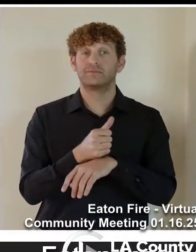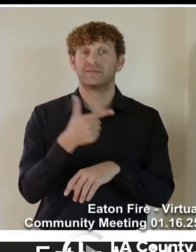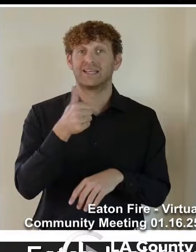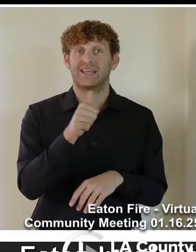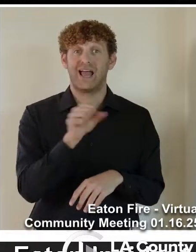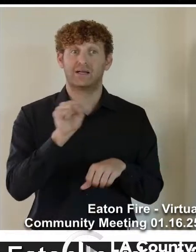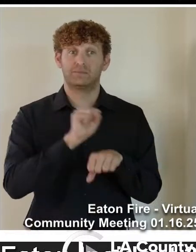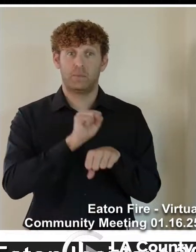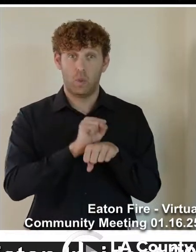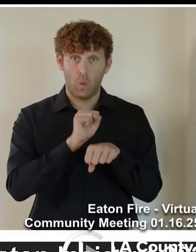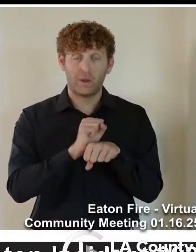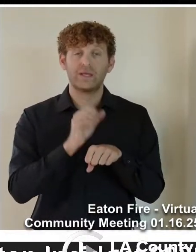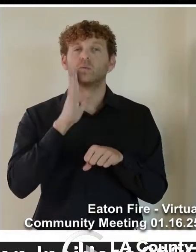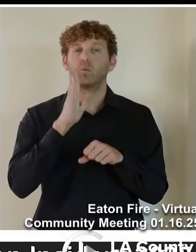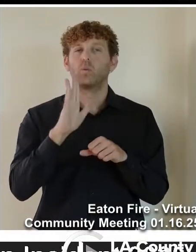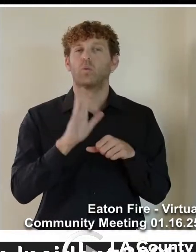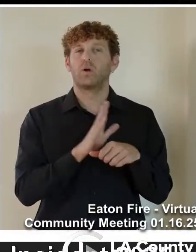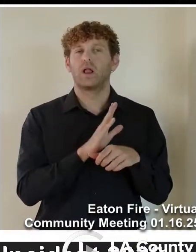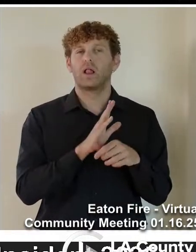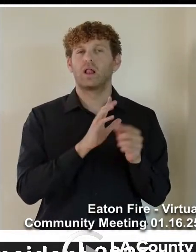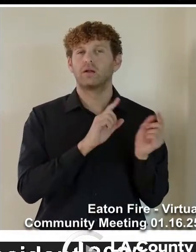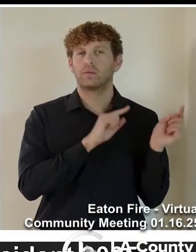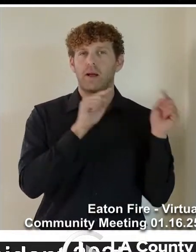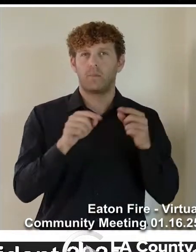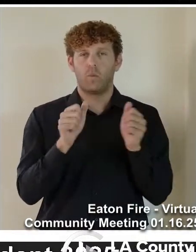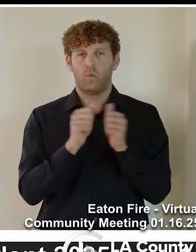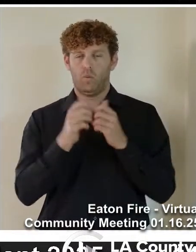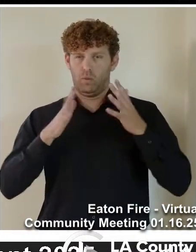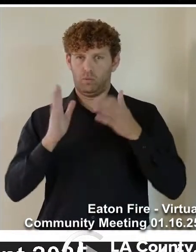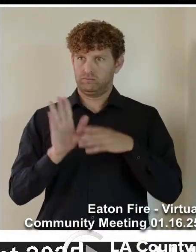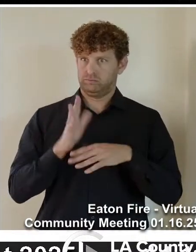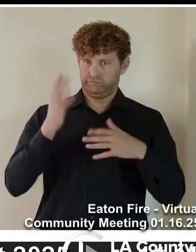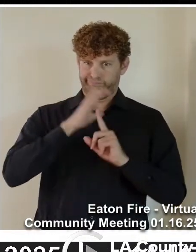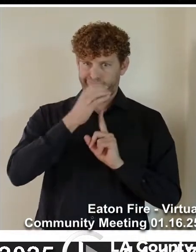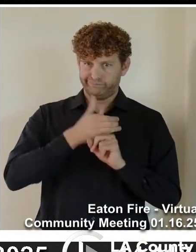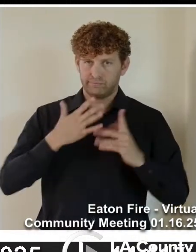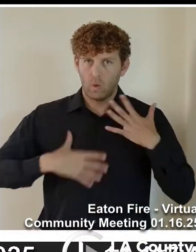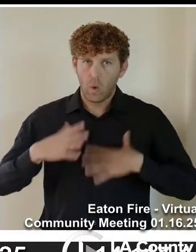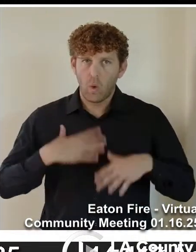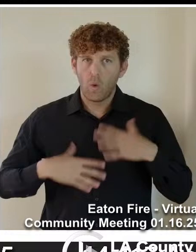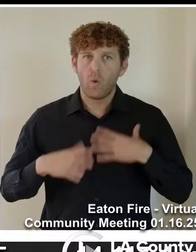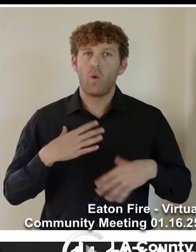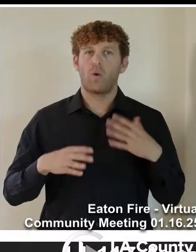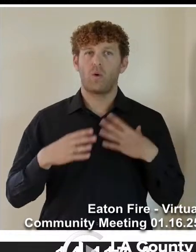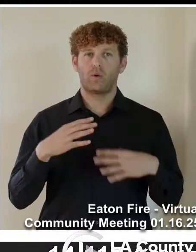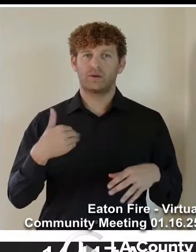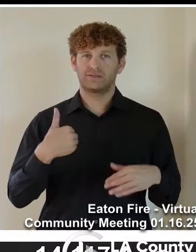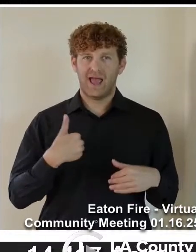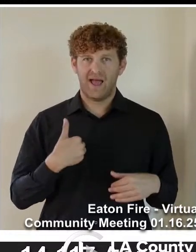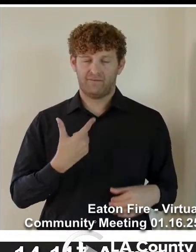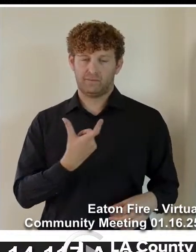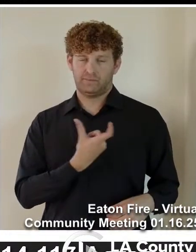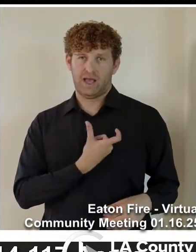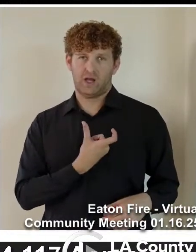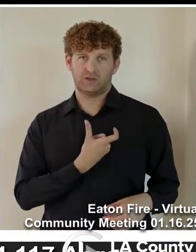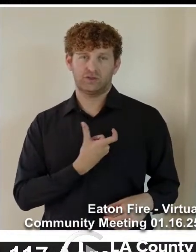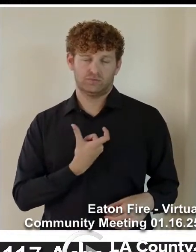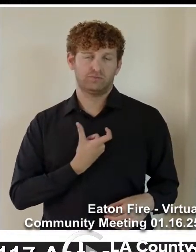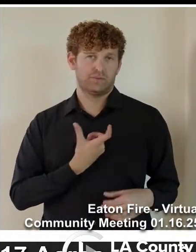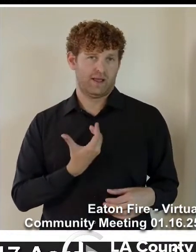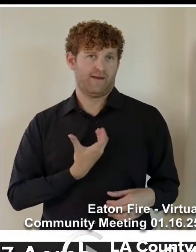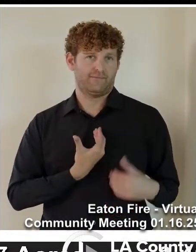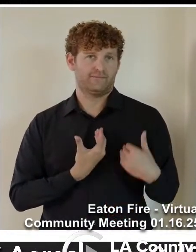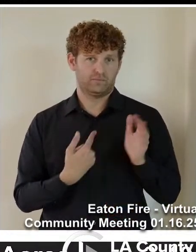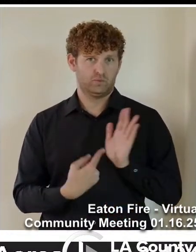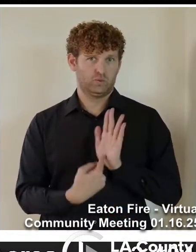employees, contractors, and mutual aid partners are required to carry a SoCal Gas badge. SoCal Gas employees will never ask